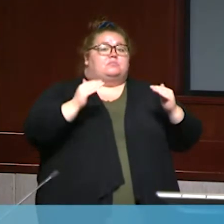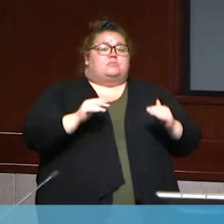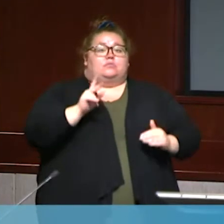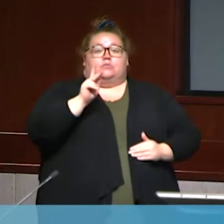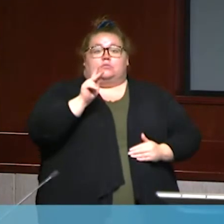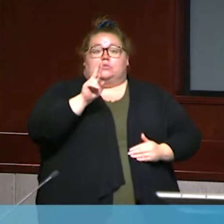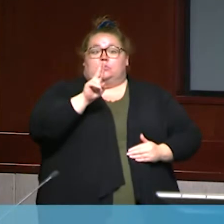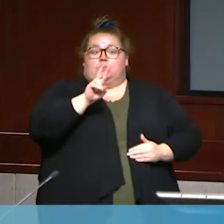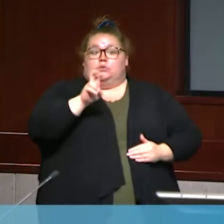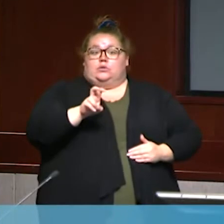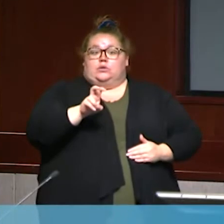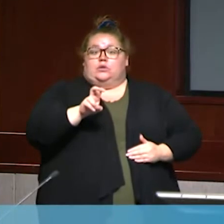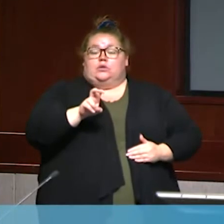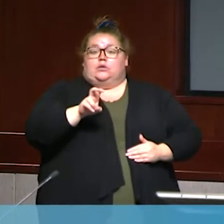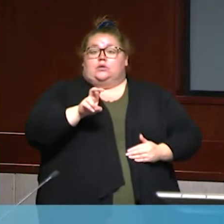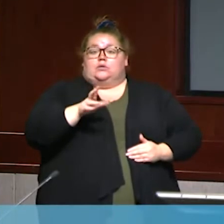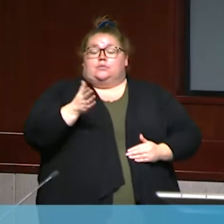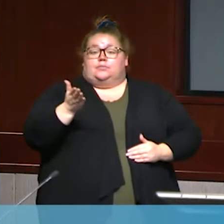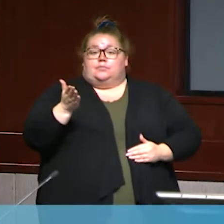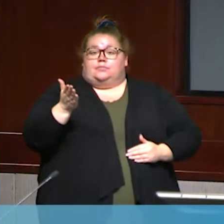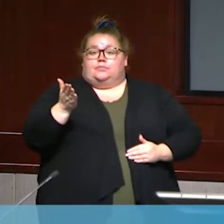KUZZ? Anyone on the line?